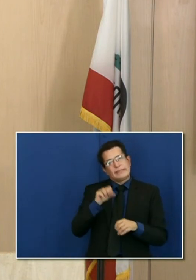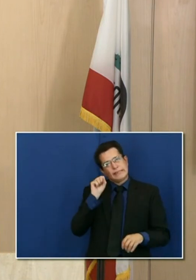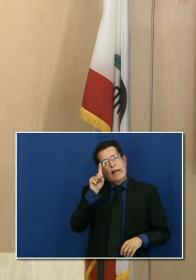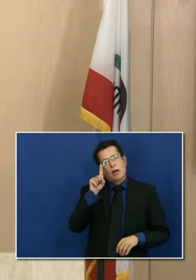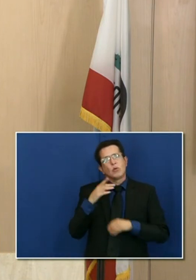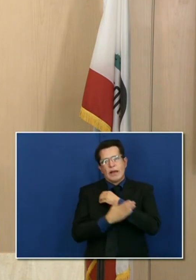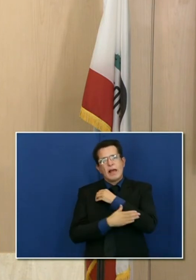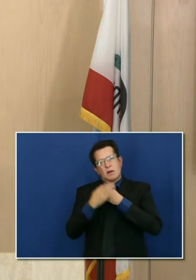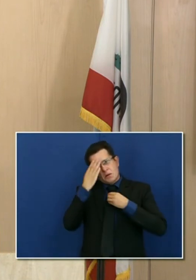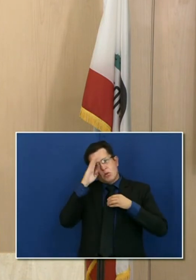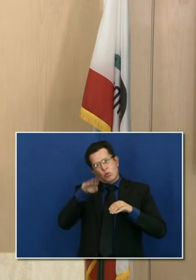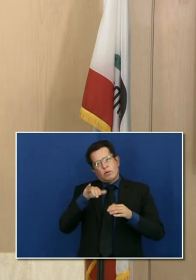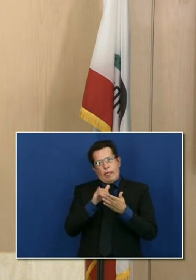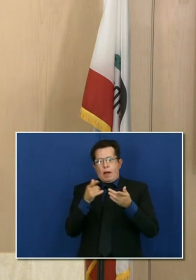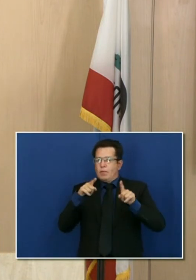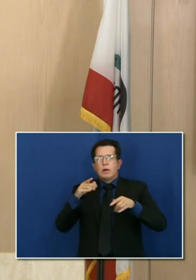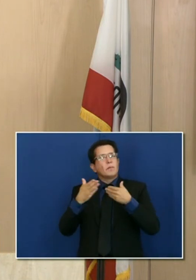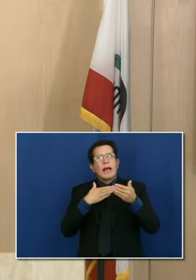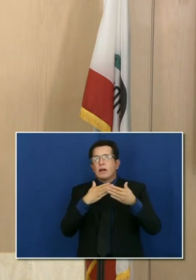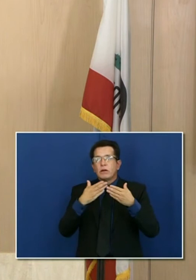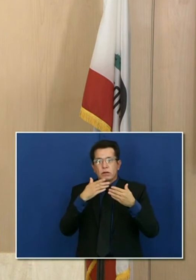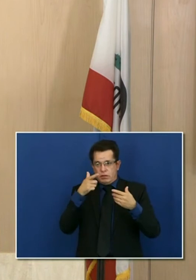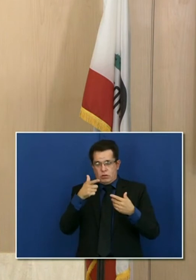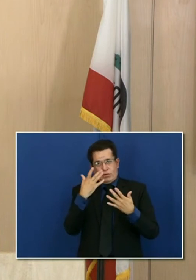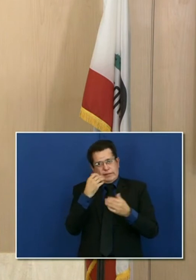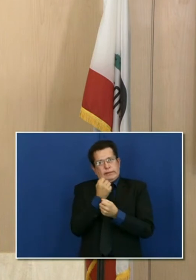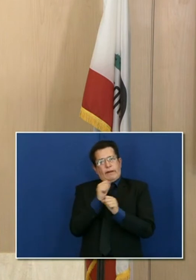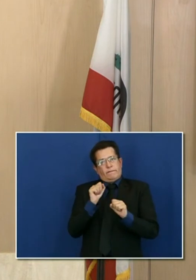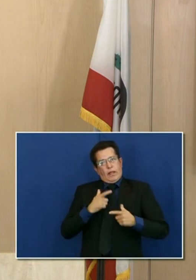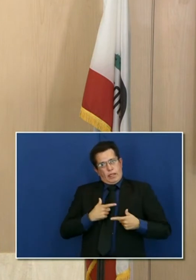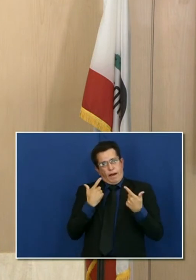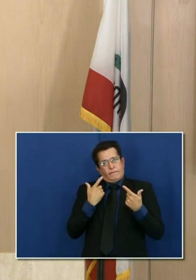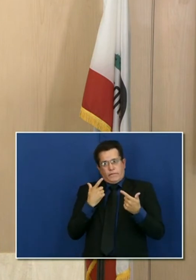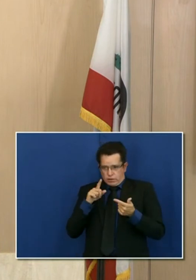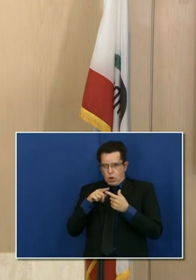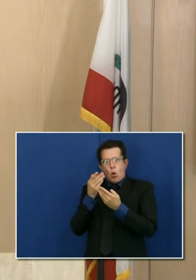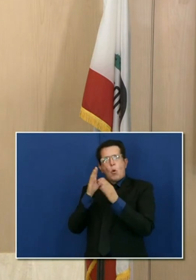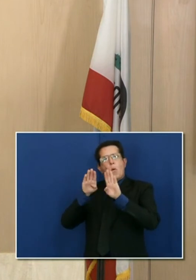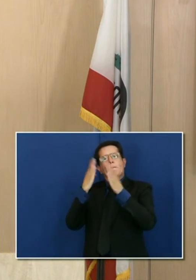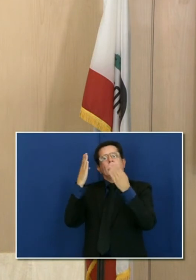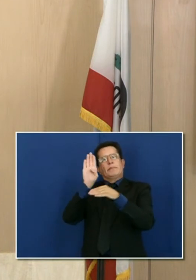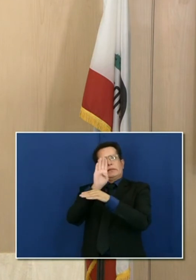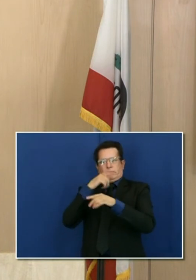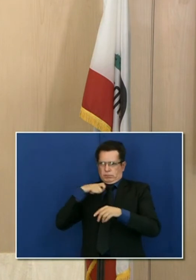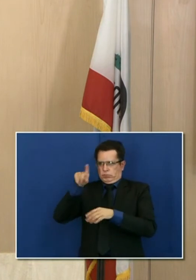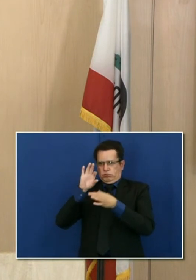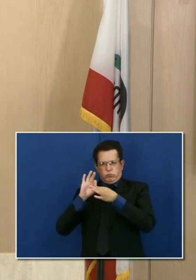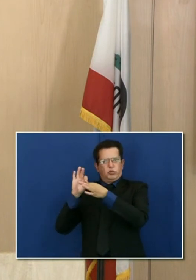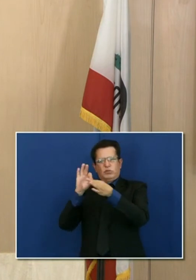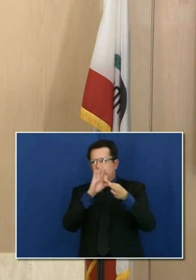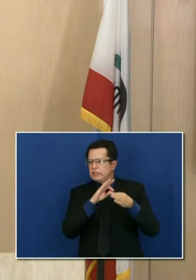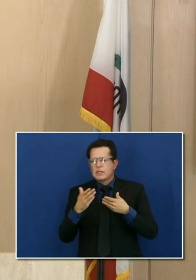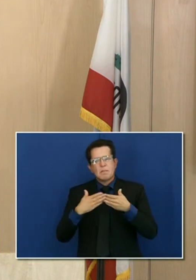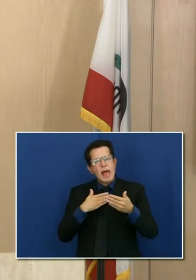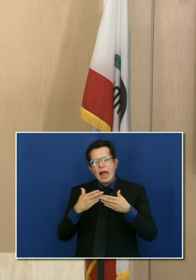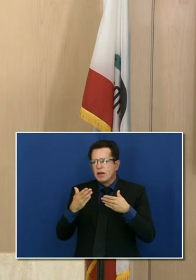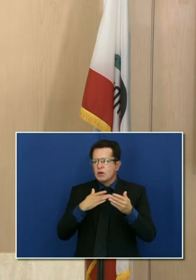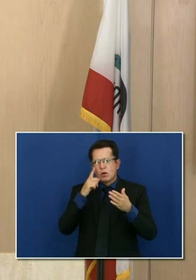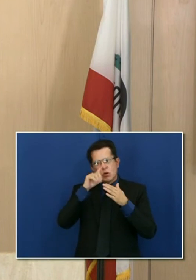your focus is opening business or saving lives, we ought to be doing the exact same thing, and that is slowing the